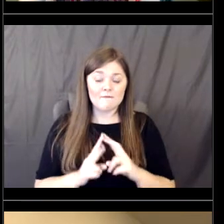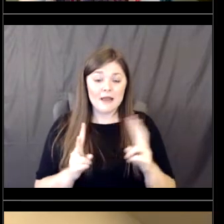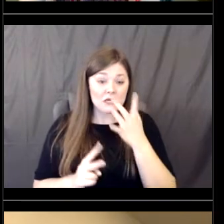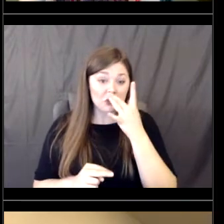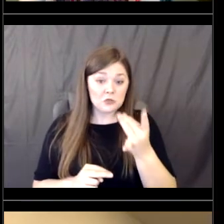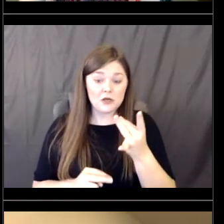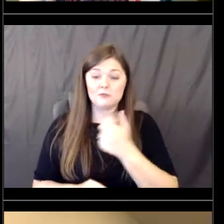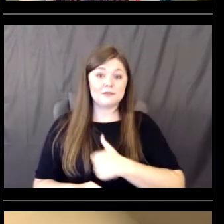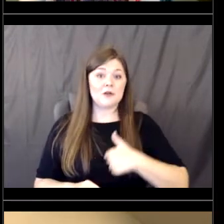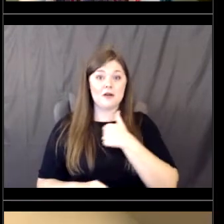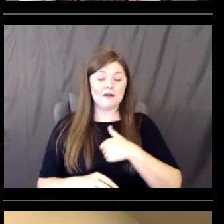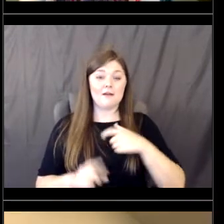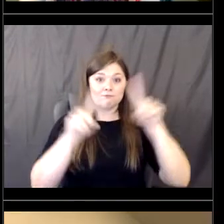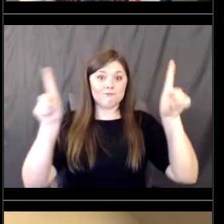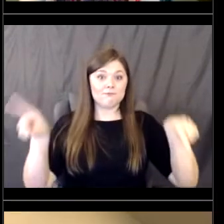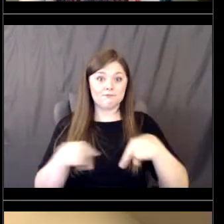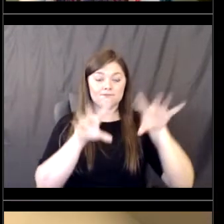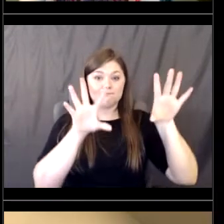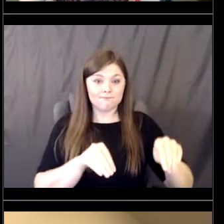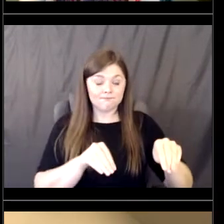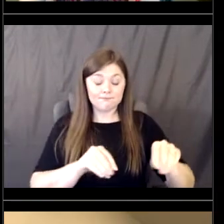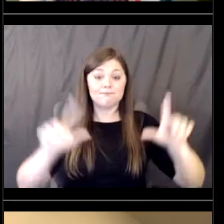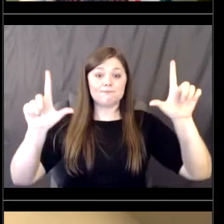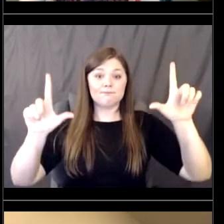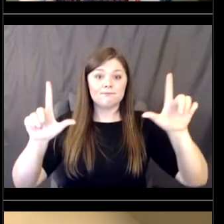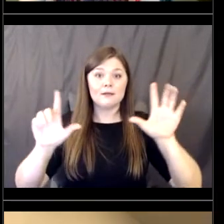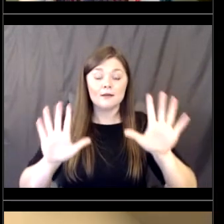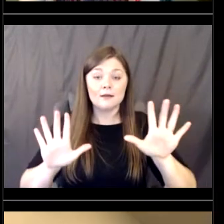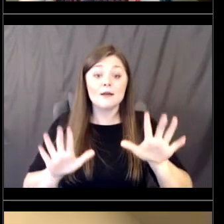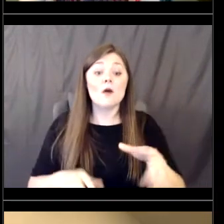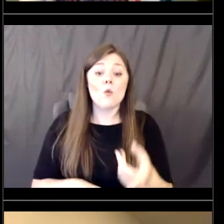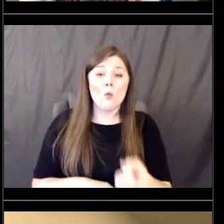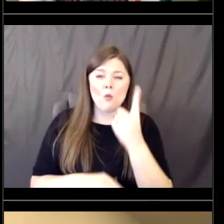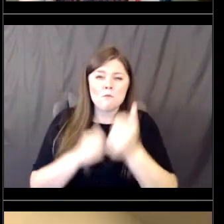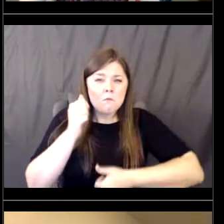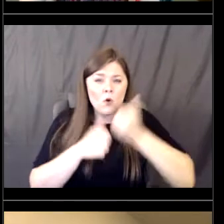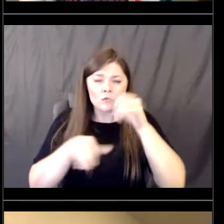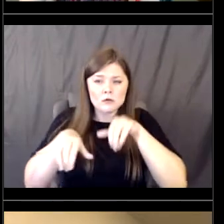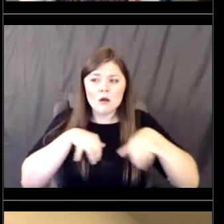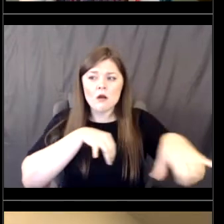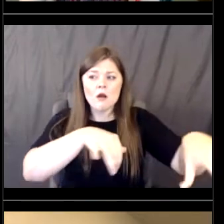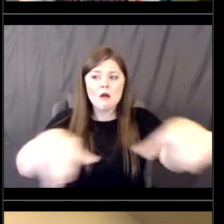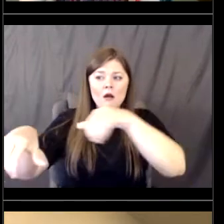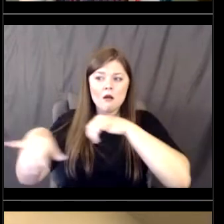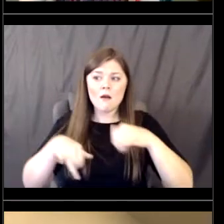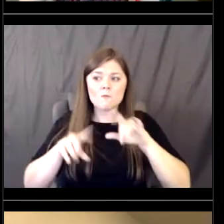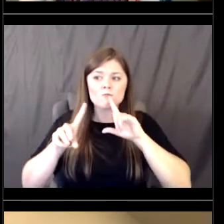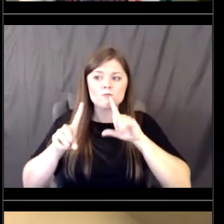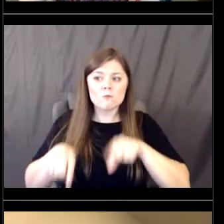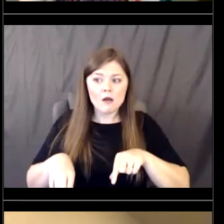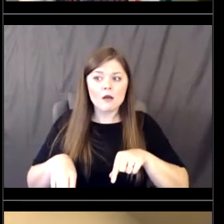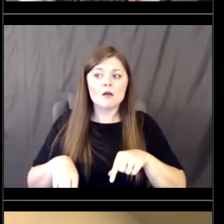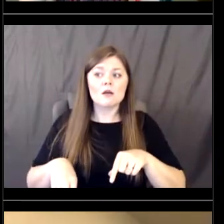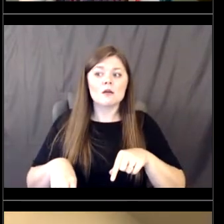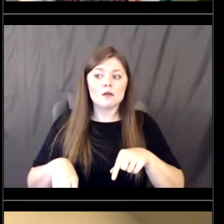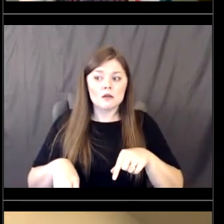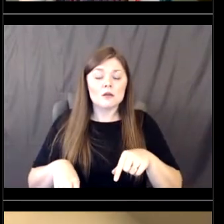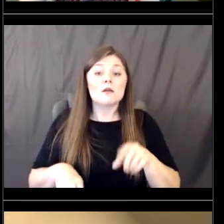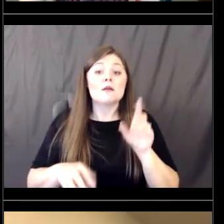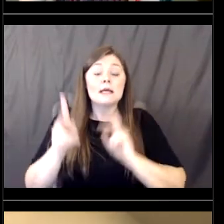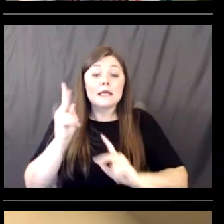sorry, I lost my screen for a second. One of the most common responses we had is that people are